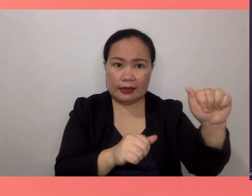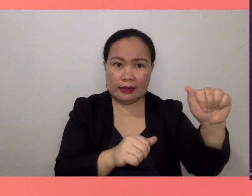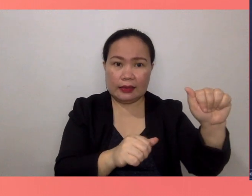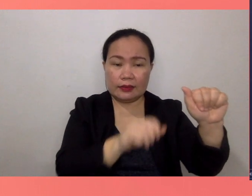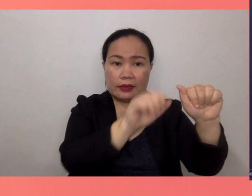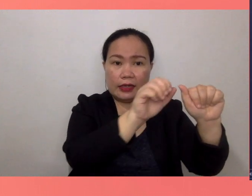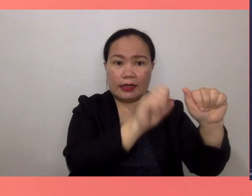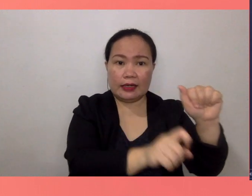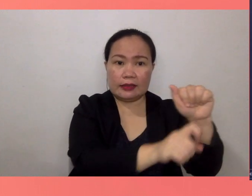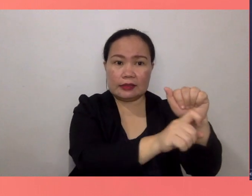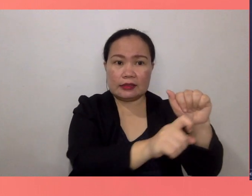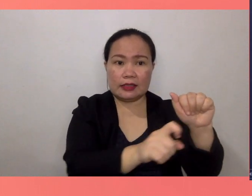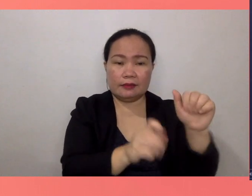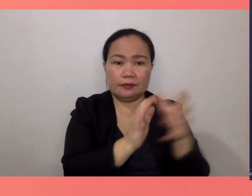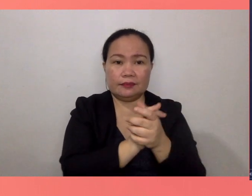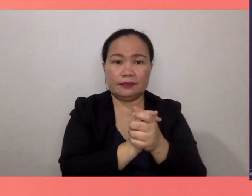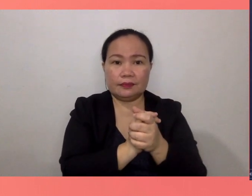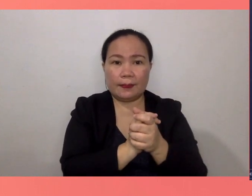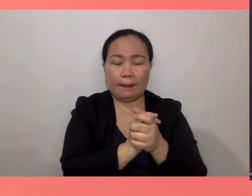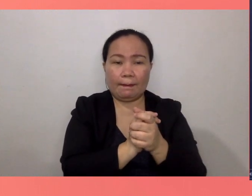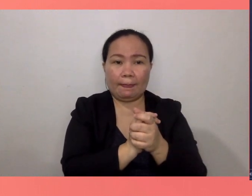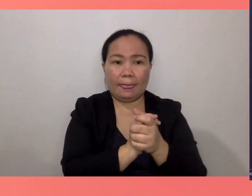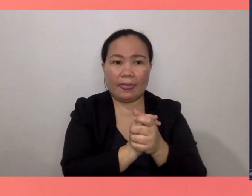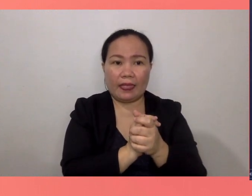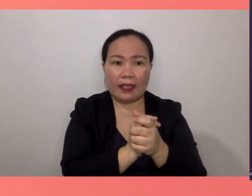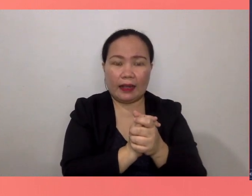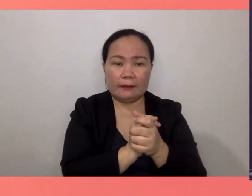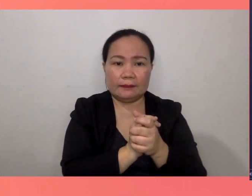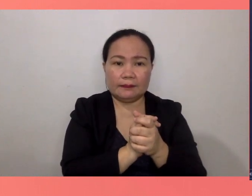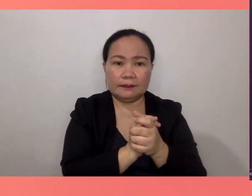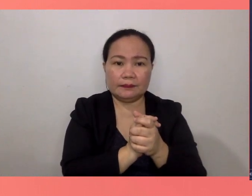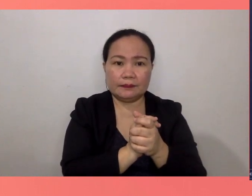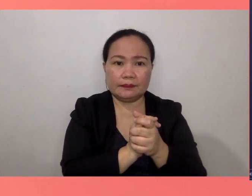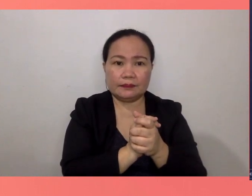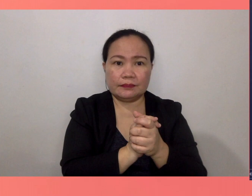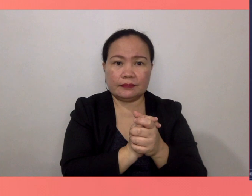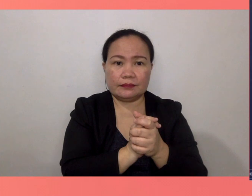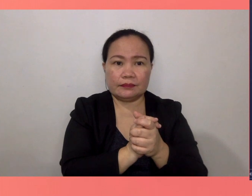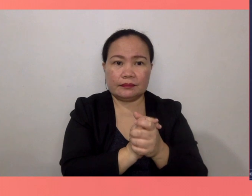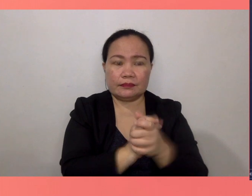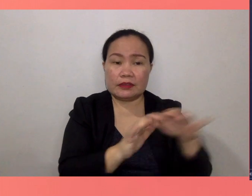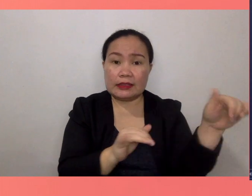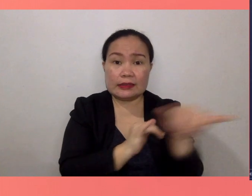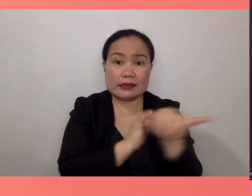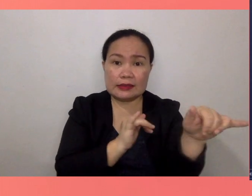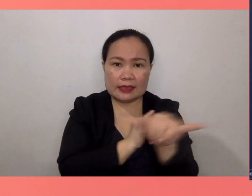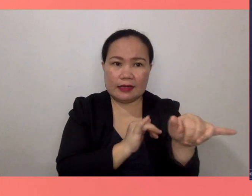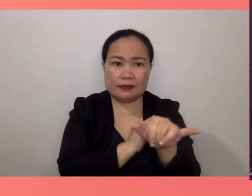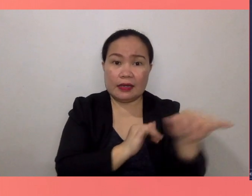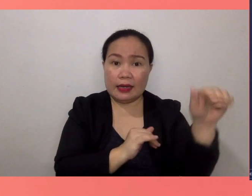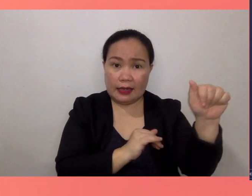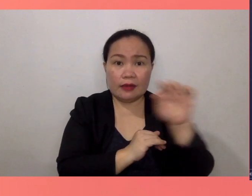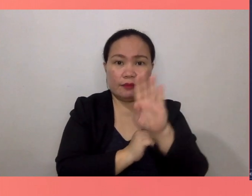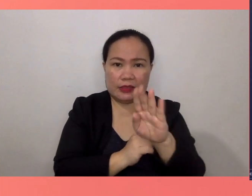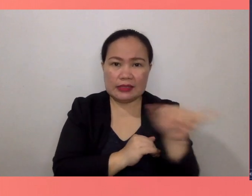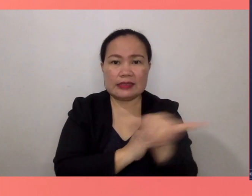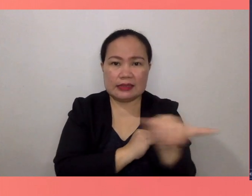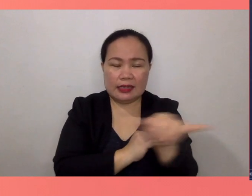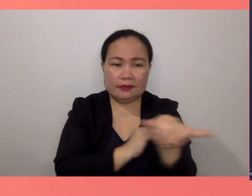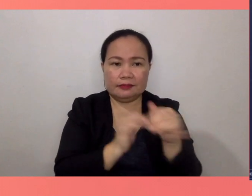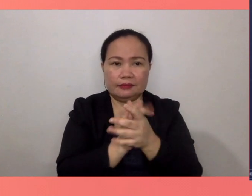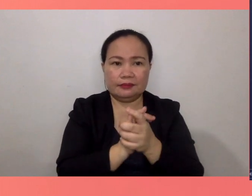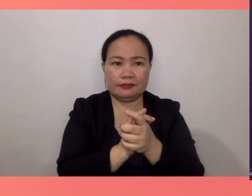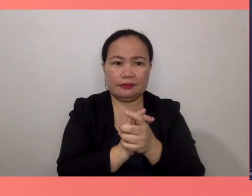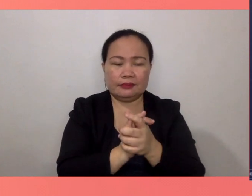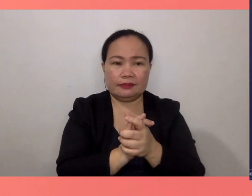x. Since they are equal, kasi nga congruent yung dalawang legs, so parehas silang, yung a at b natin, same